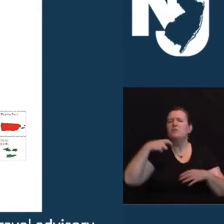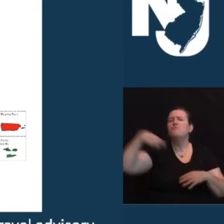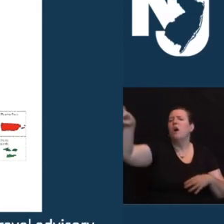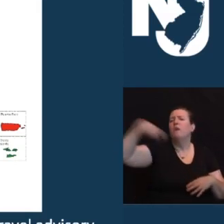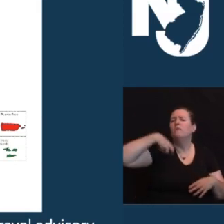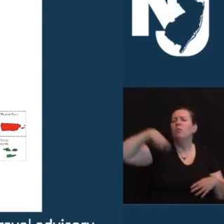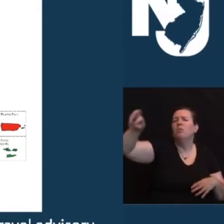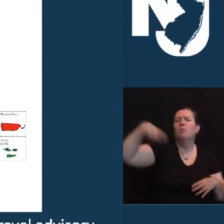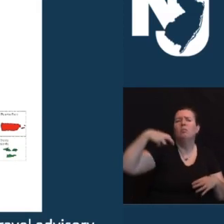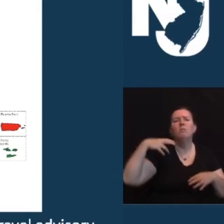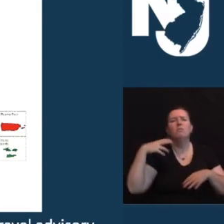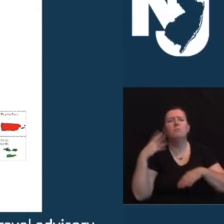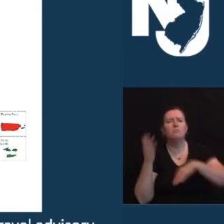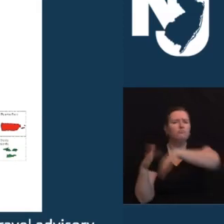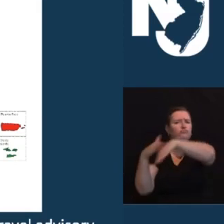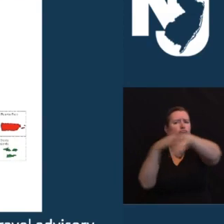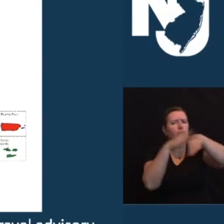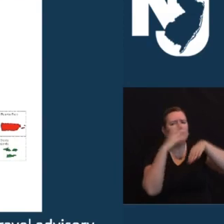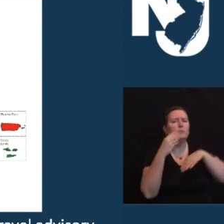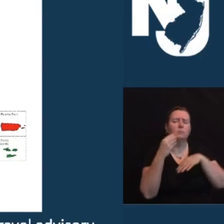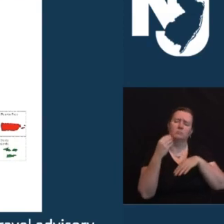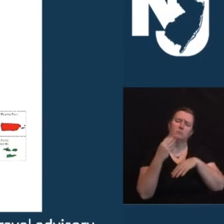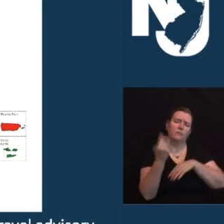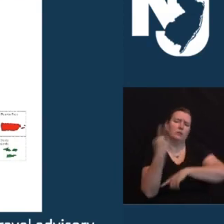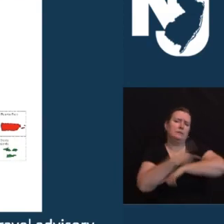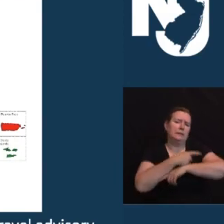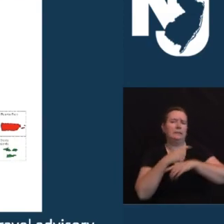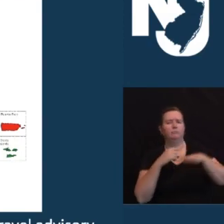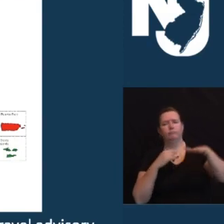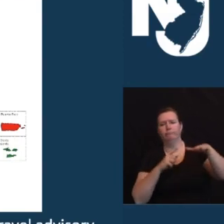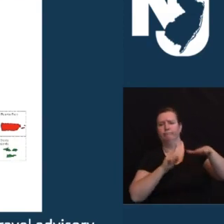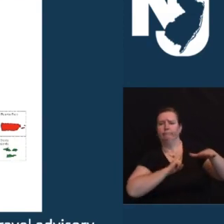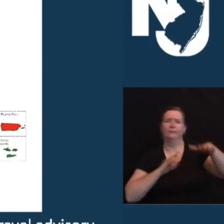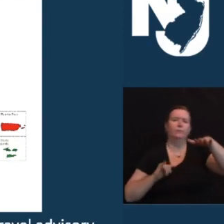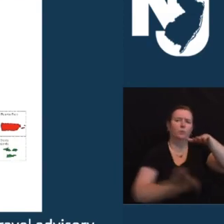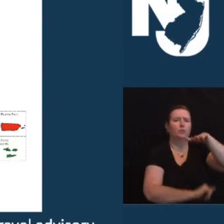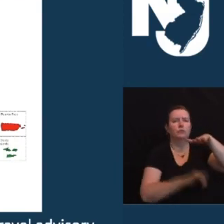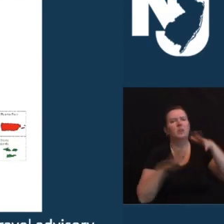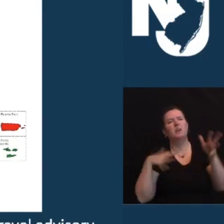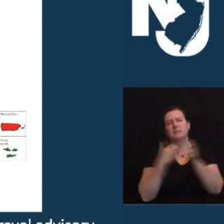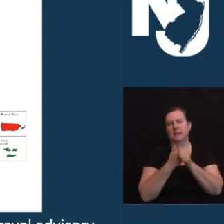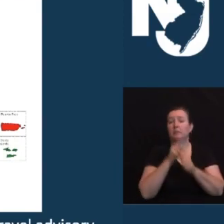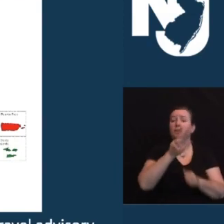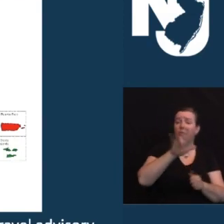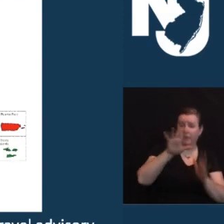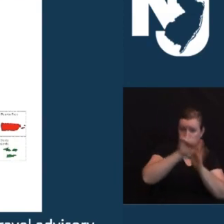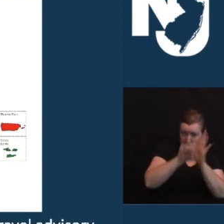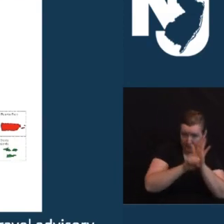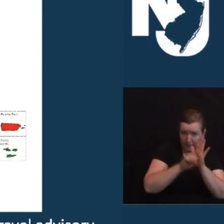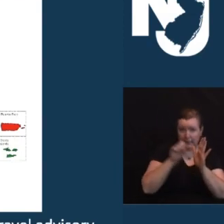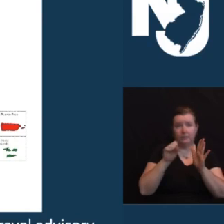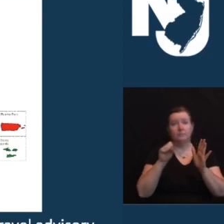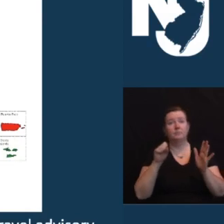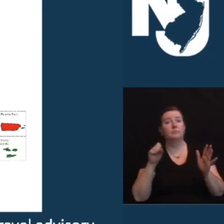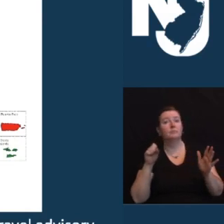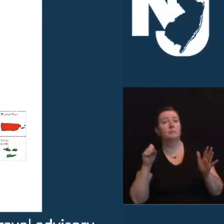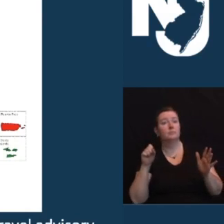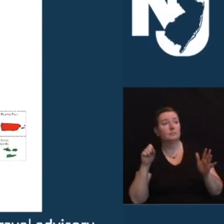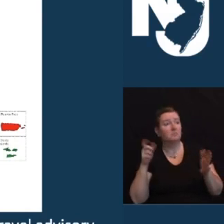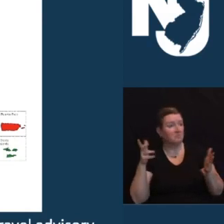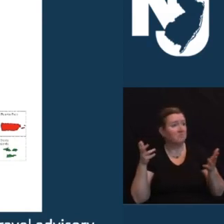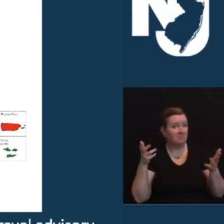a 14-day self-quarantine period has been updated. The 35 states and territories in red on this map have over